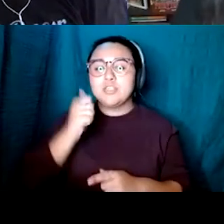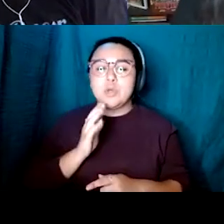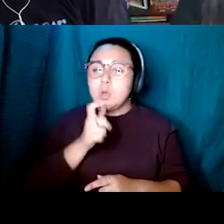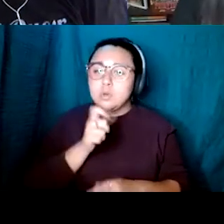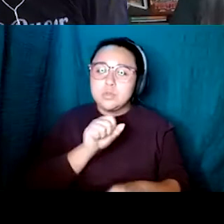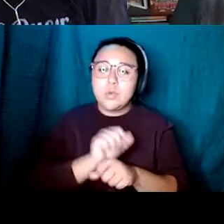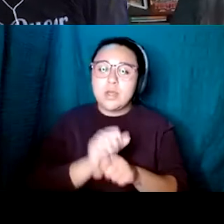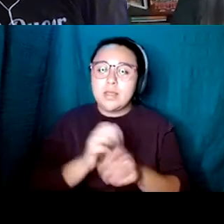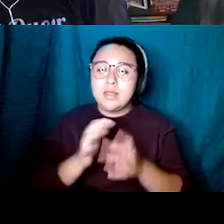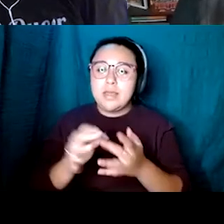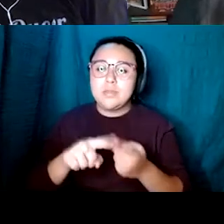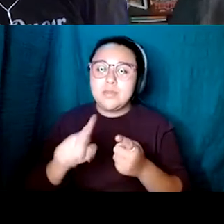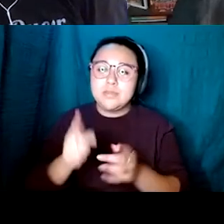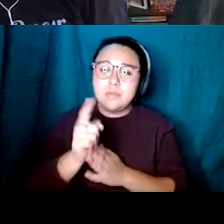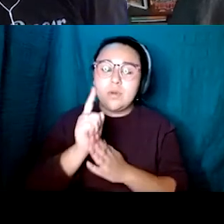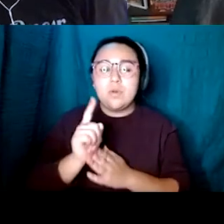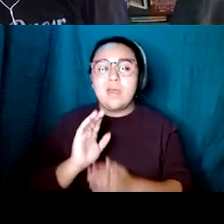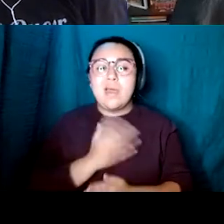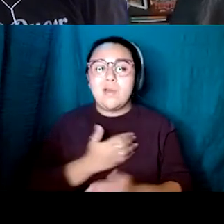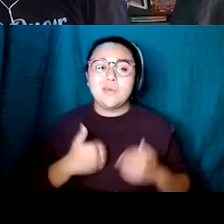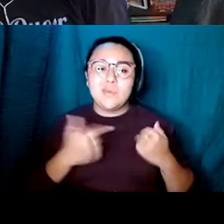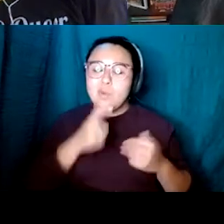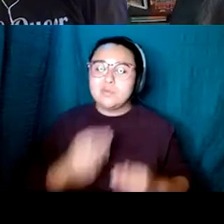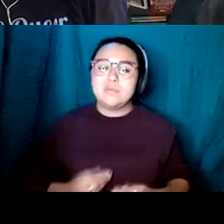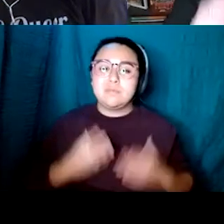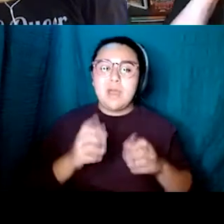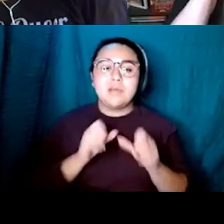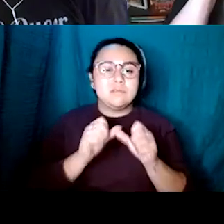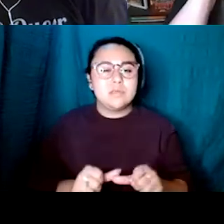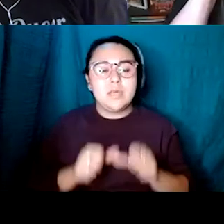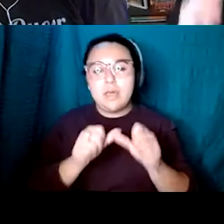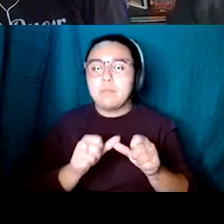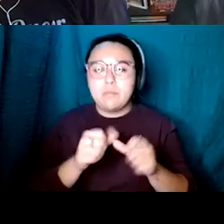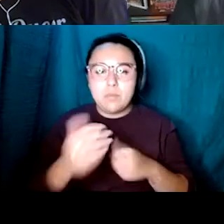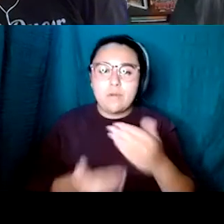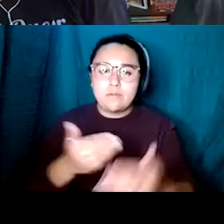this moment, and to our youth who inspire us to keep moving forward.